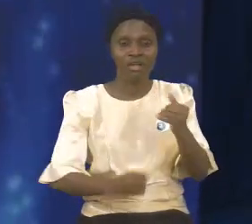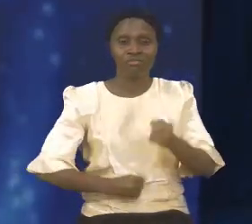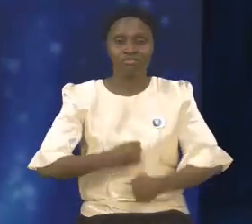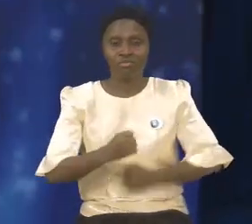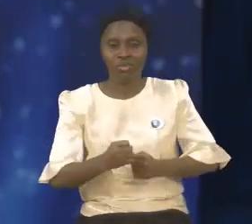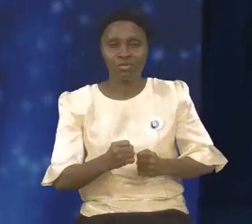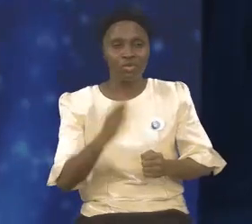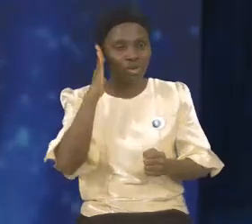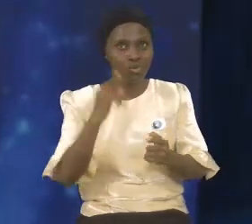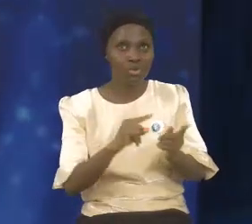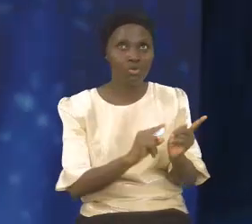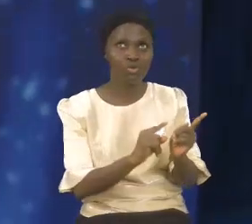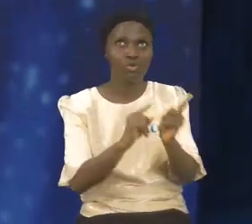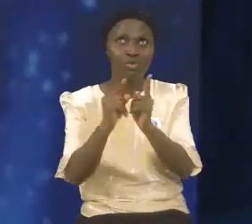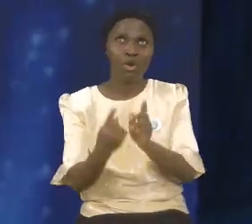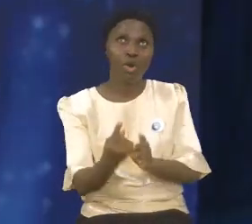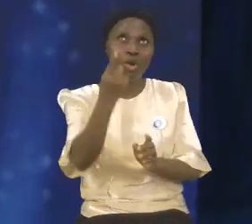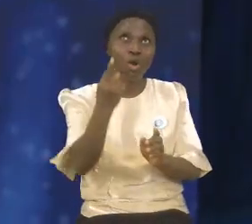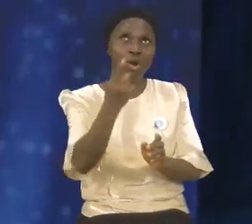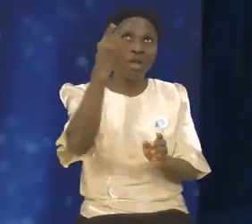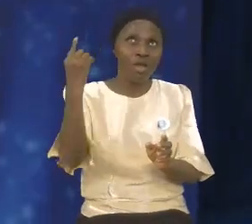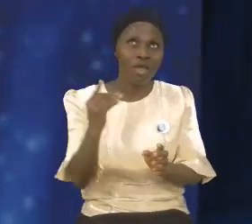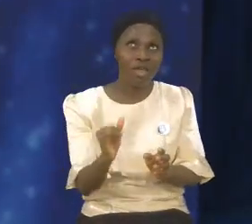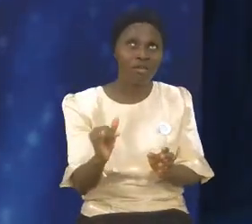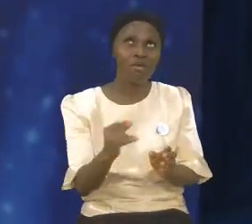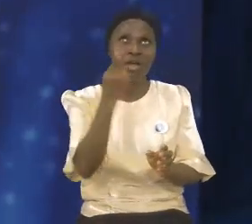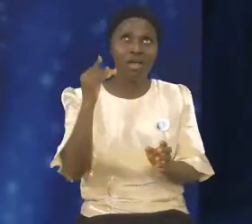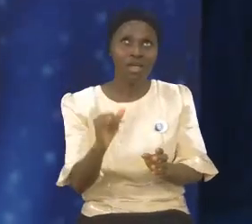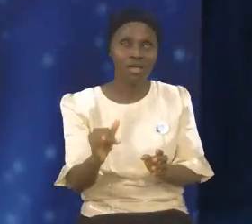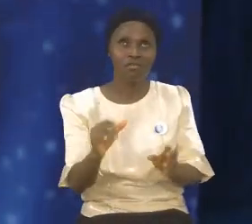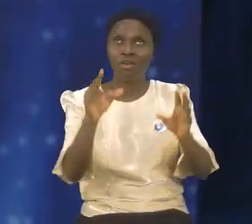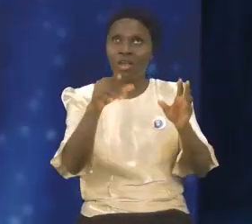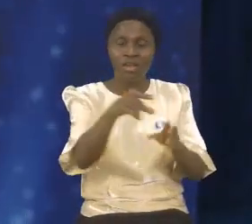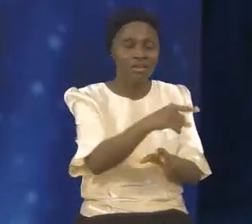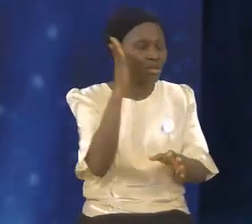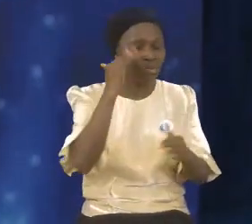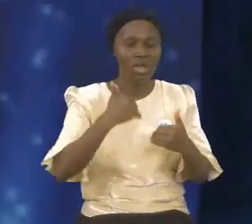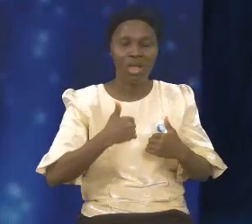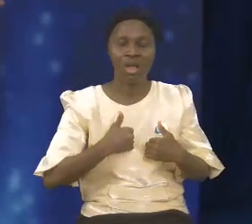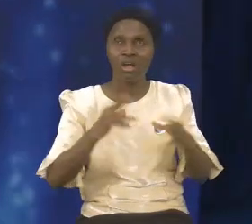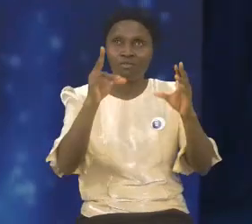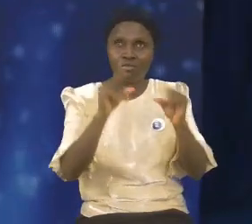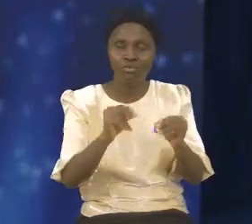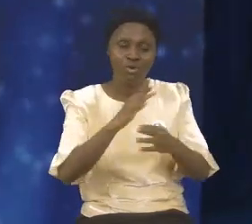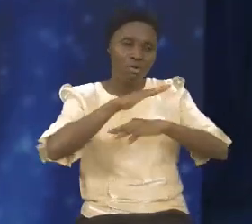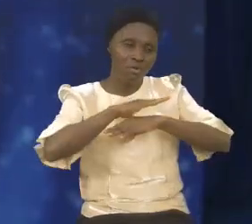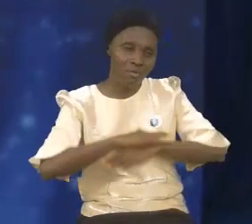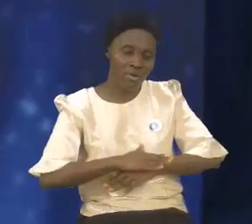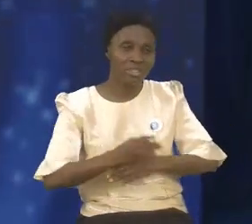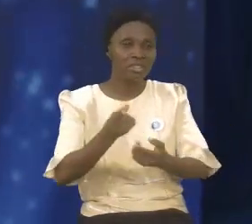and they have no rest day nor night, who worship the beast and his image,